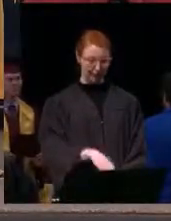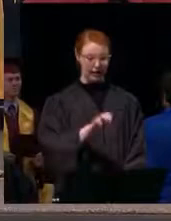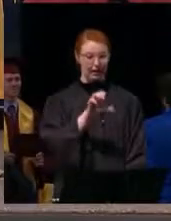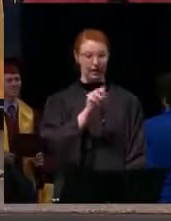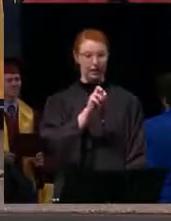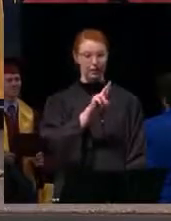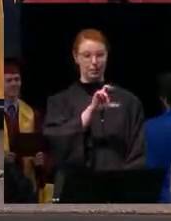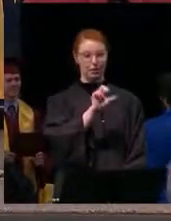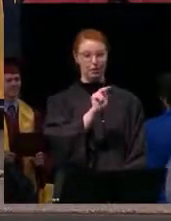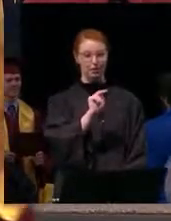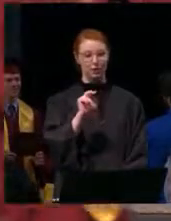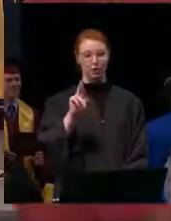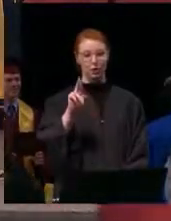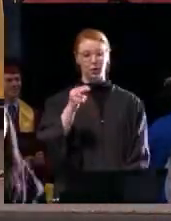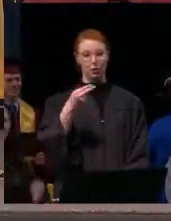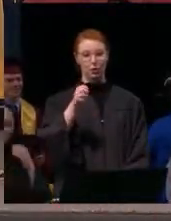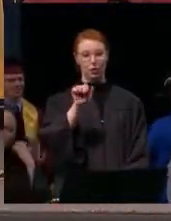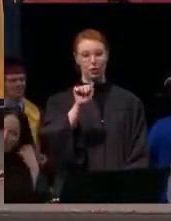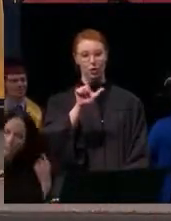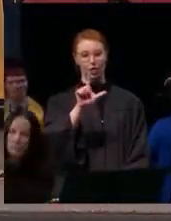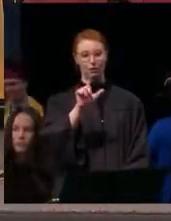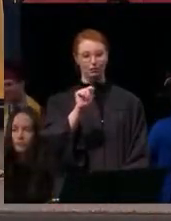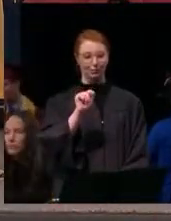Cameron Rowe.